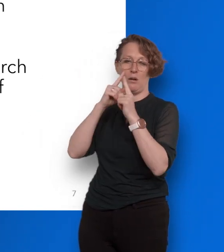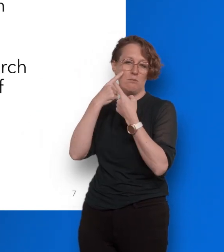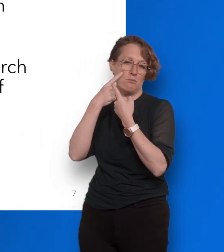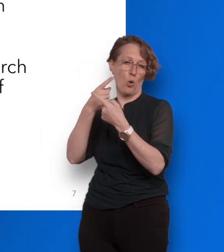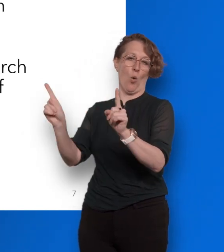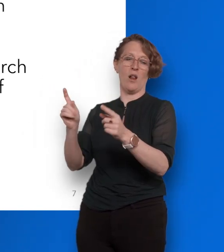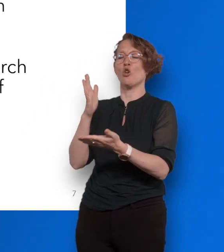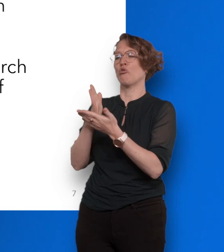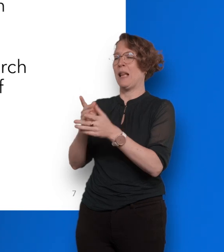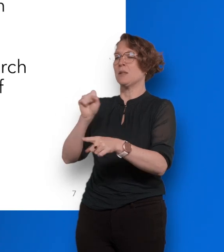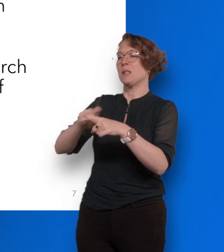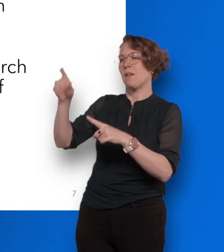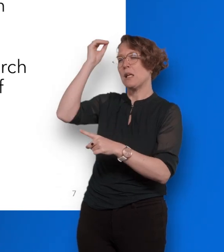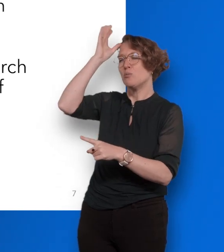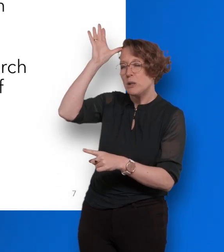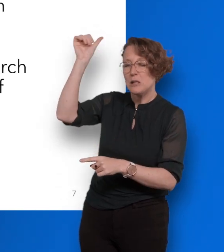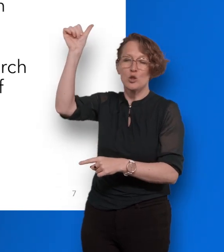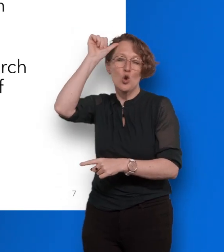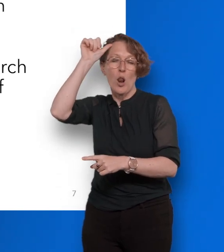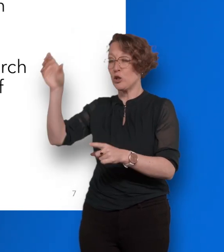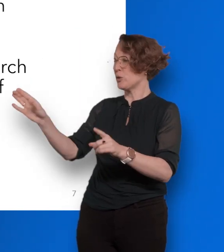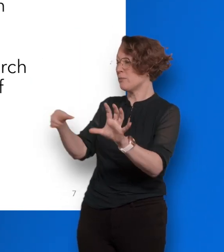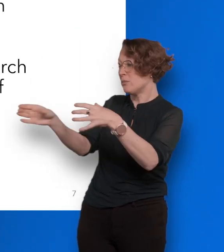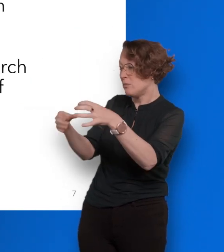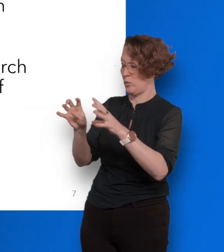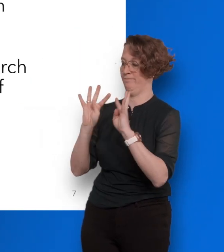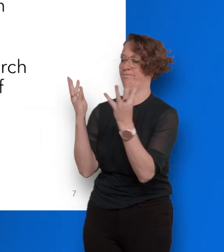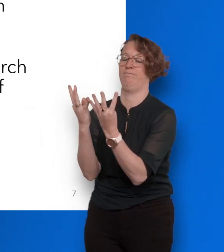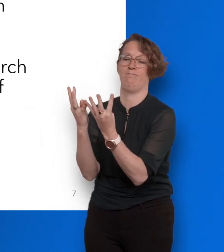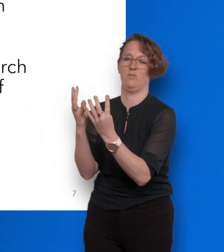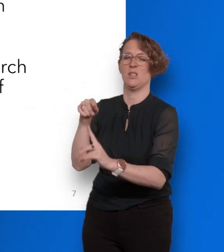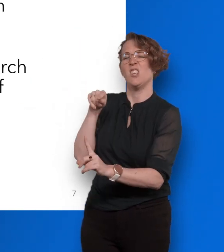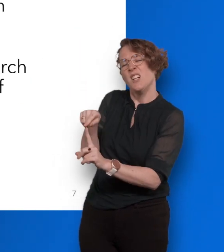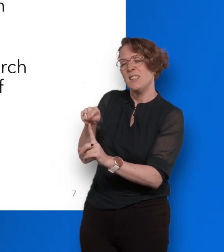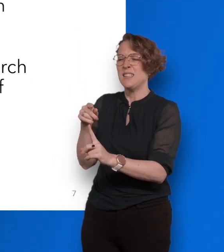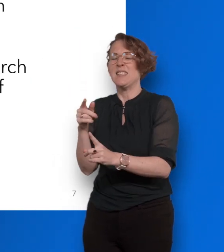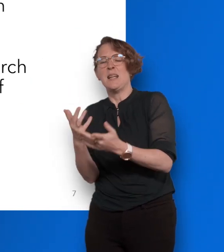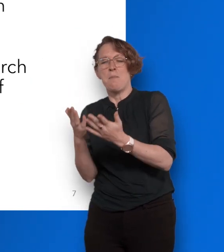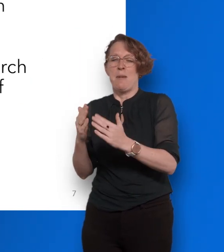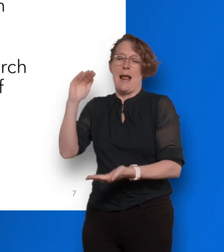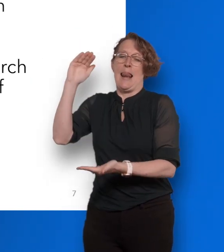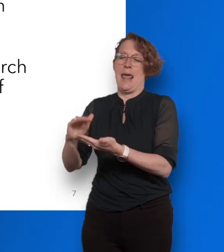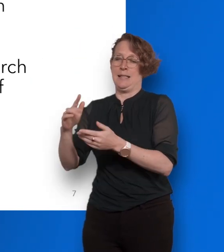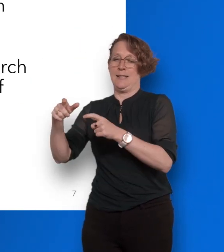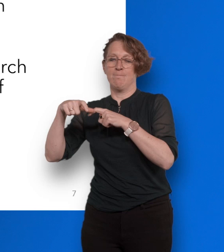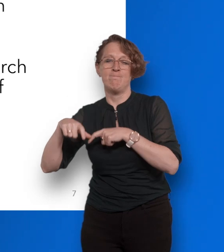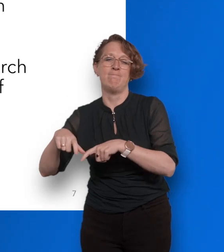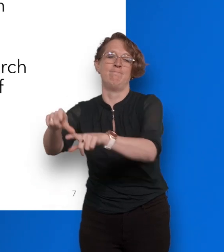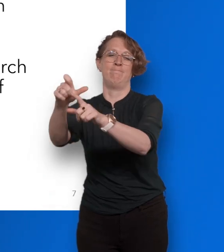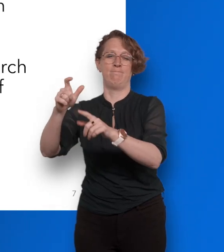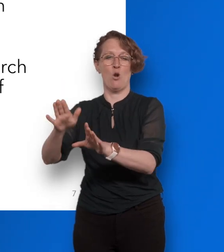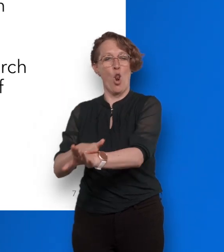they will be bringing particular expertise and knowledge for those particular funding calls. So there may be kind of less of a longer